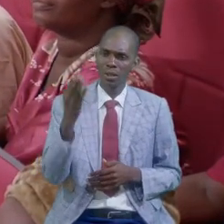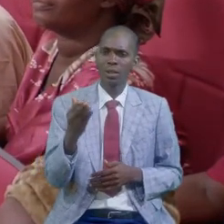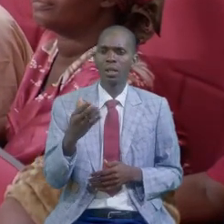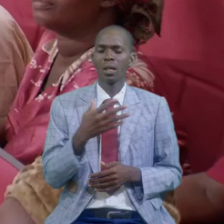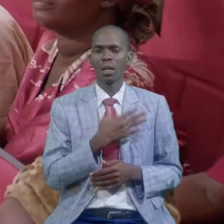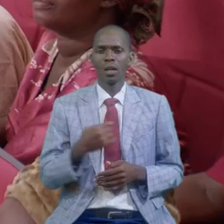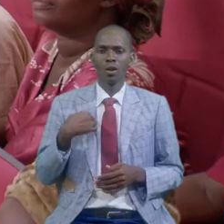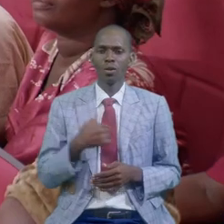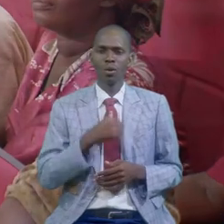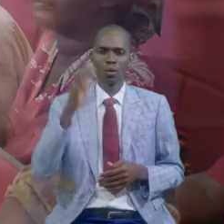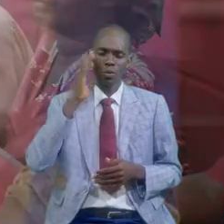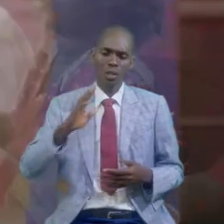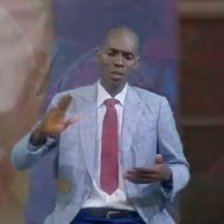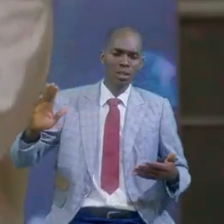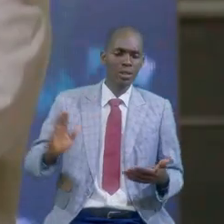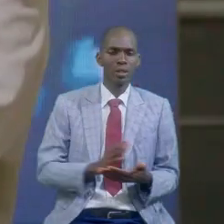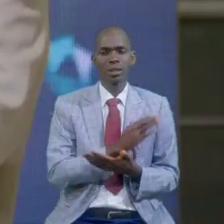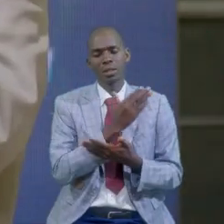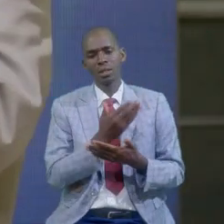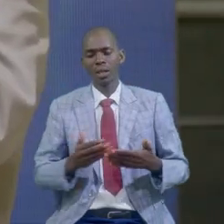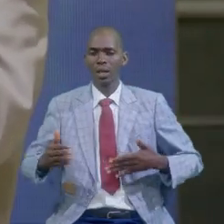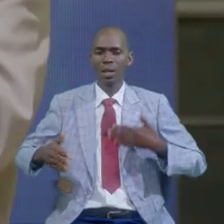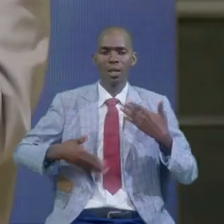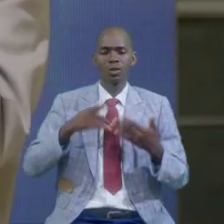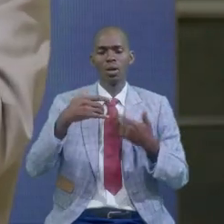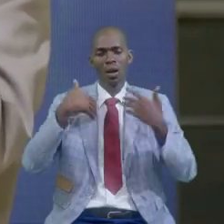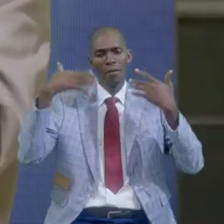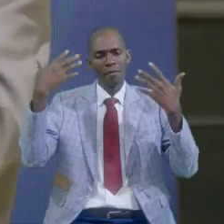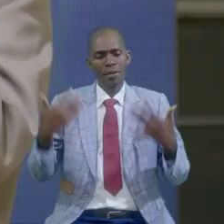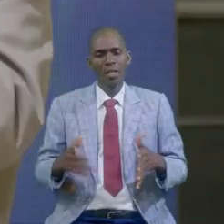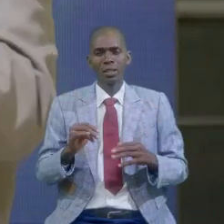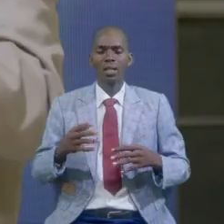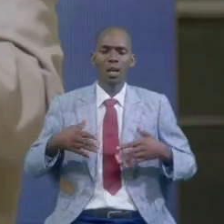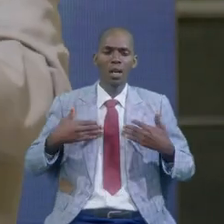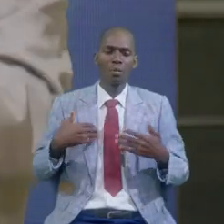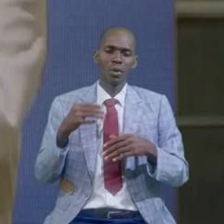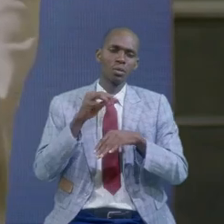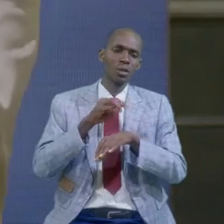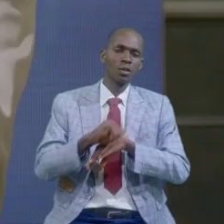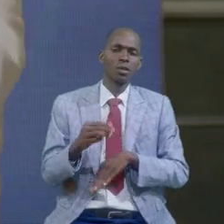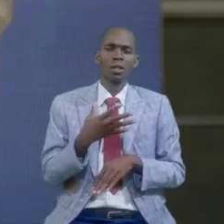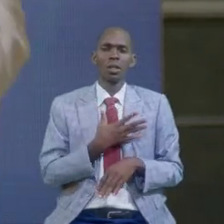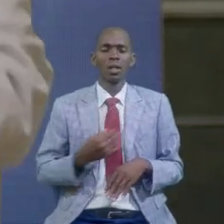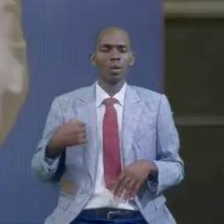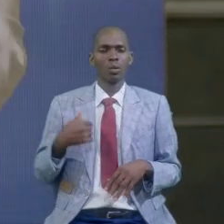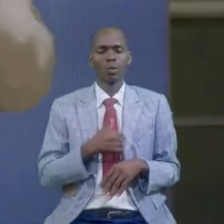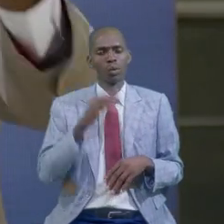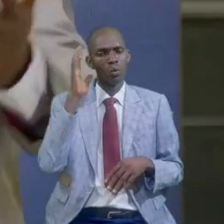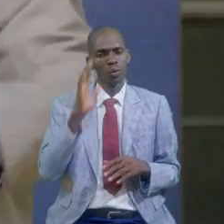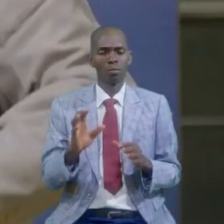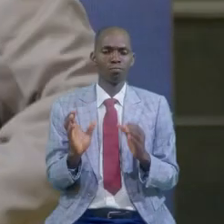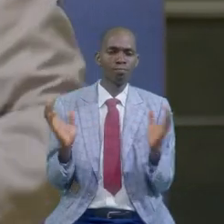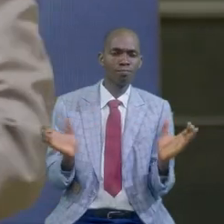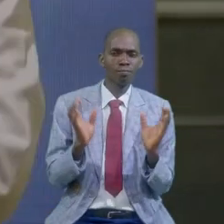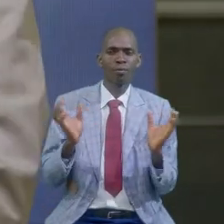and rejoice that you have finished a happy ministry and a fruitful ministry. And then we celebrate. And then we